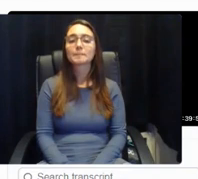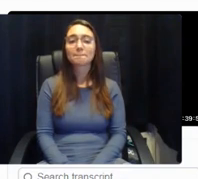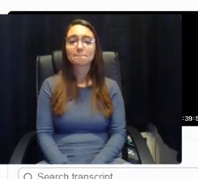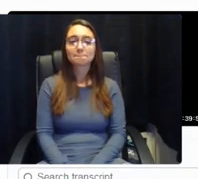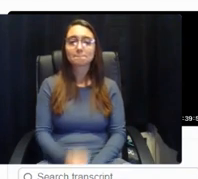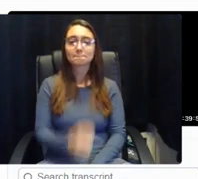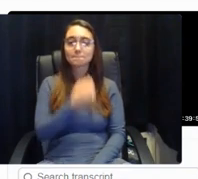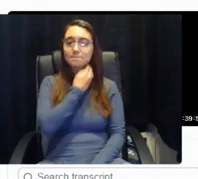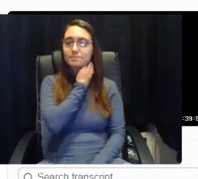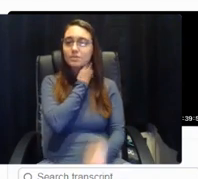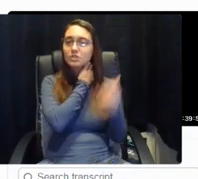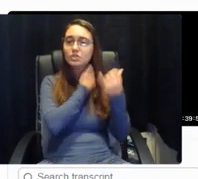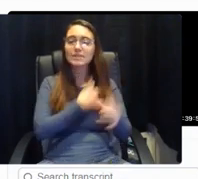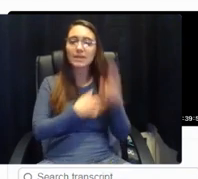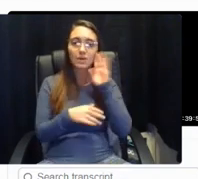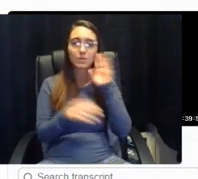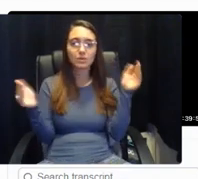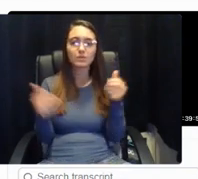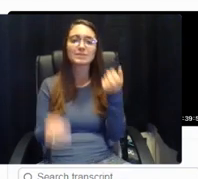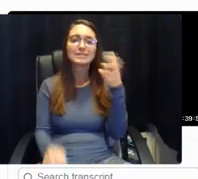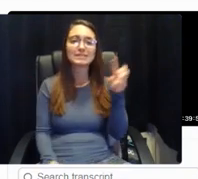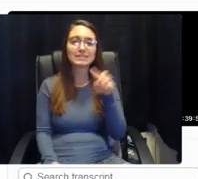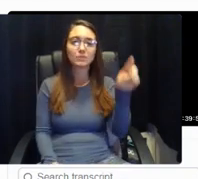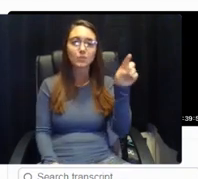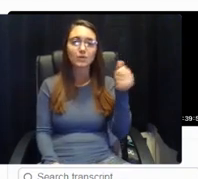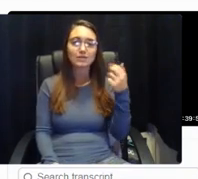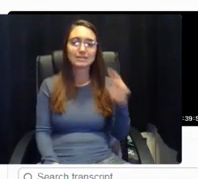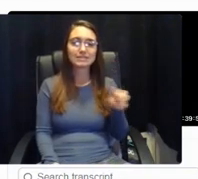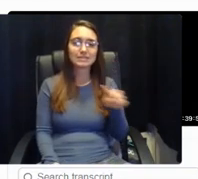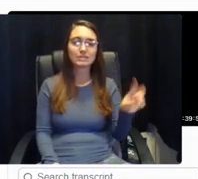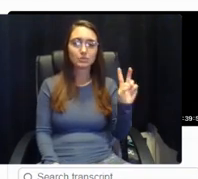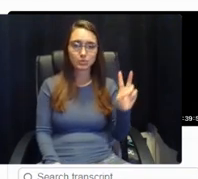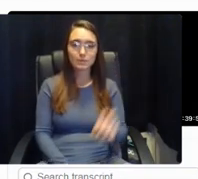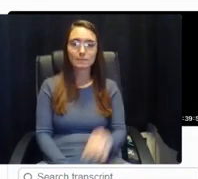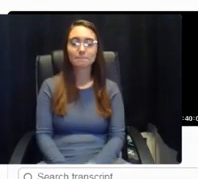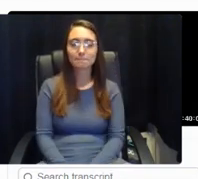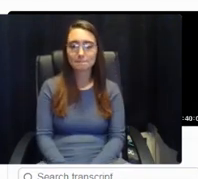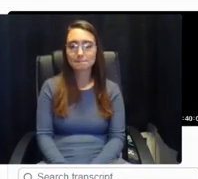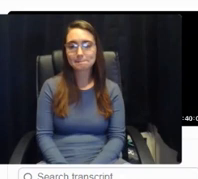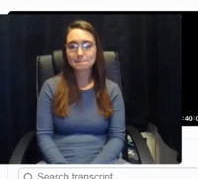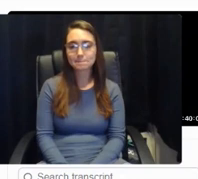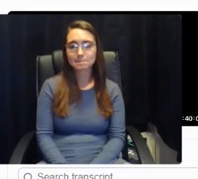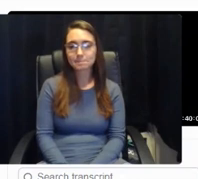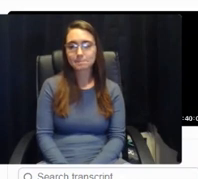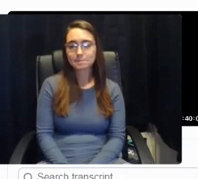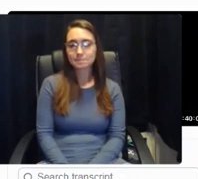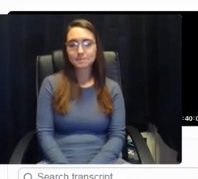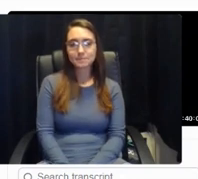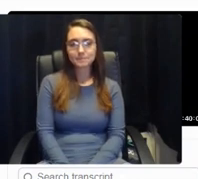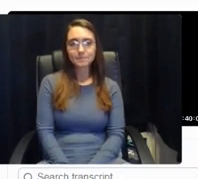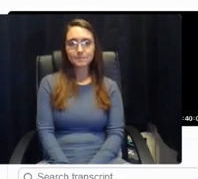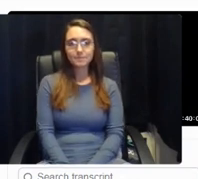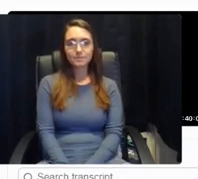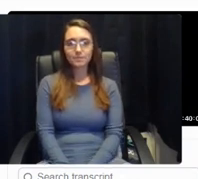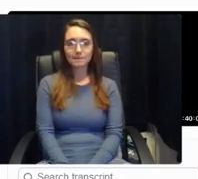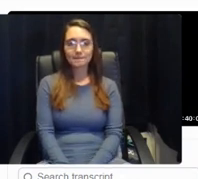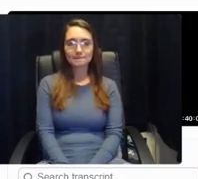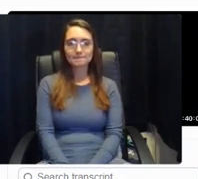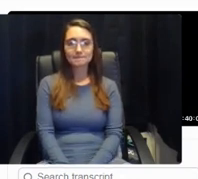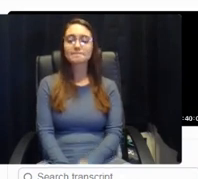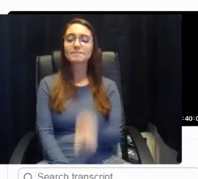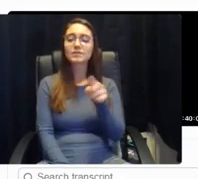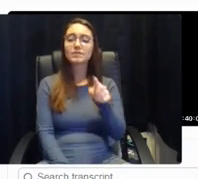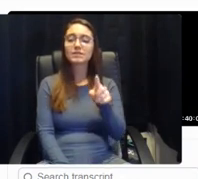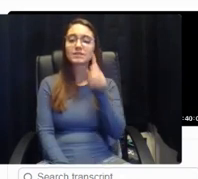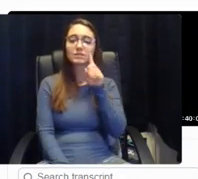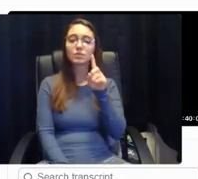the 16-1 and 16-2. And here, we will discuss about the shape